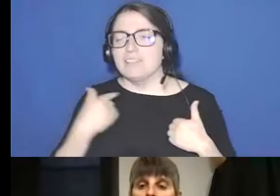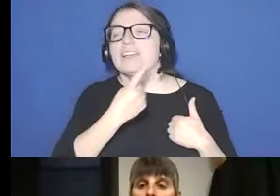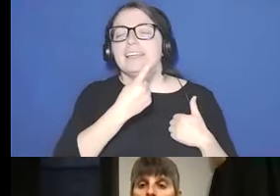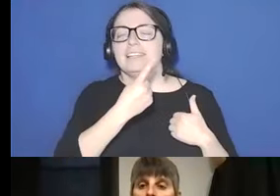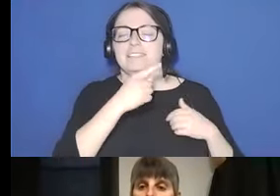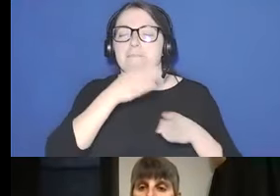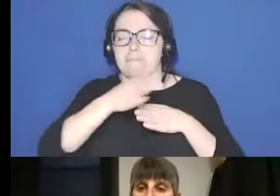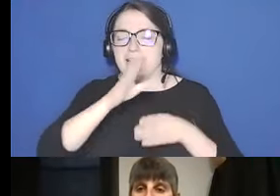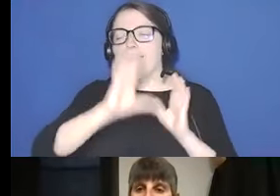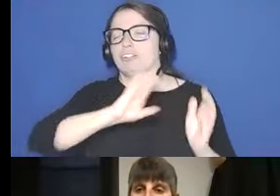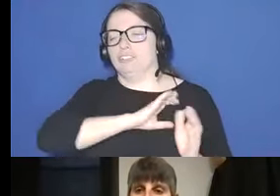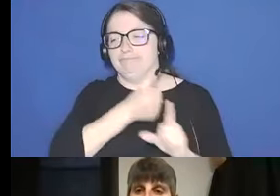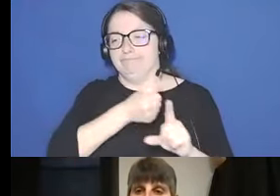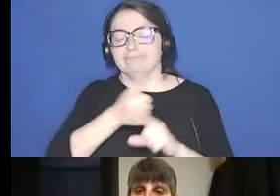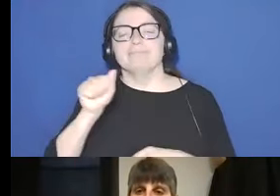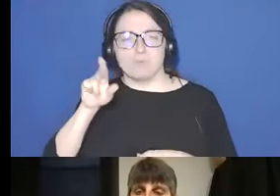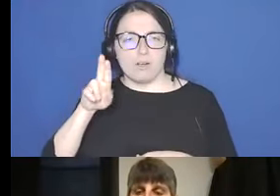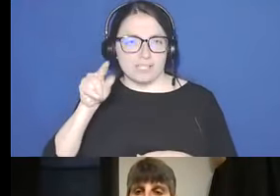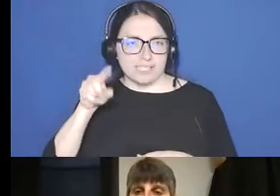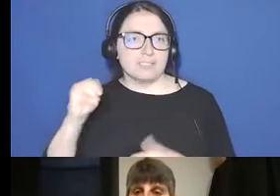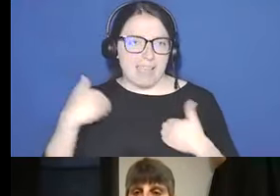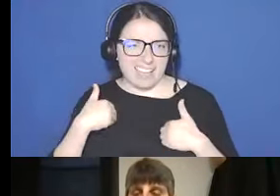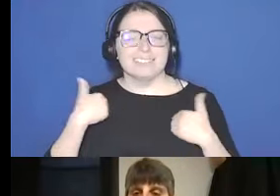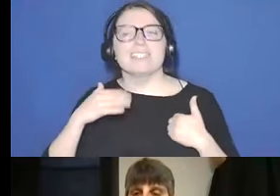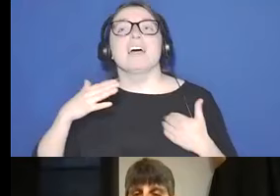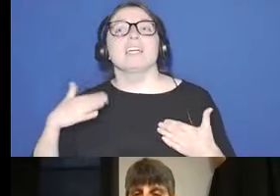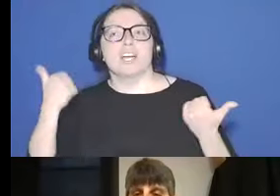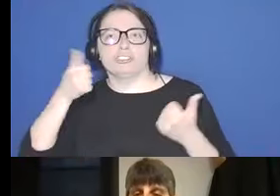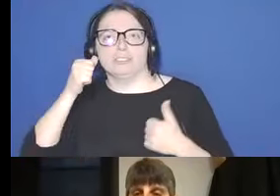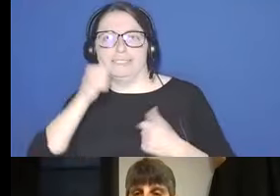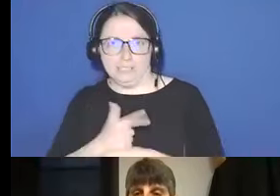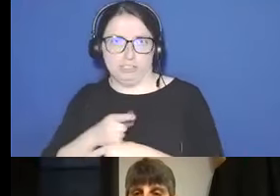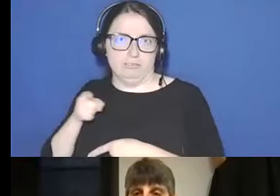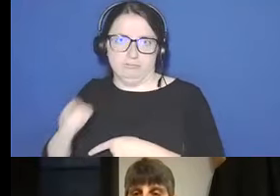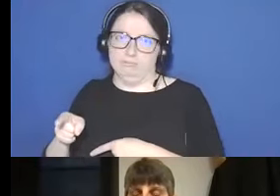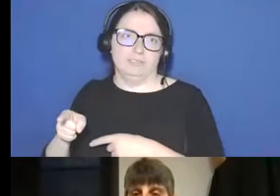autistic. So I think that's a really good show for siblings.